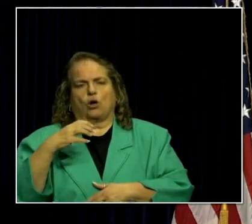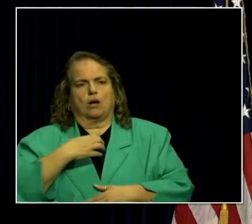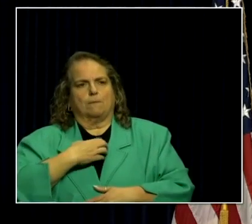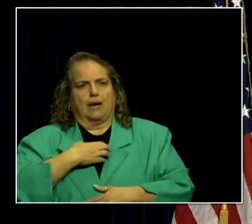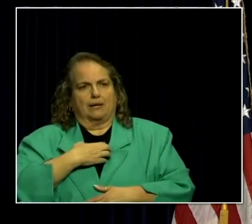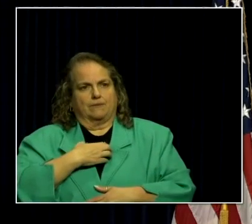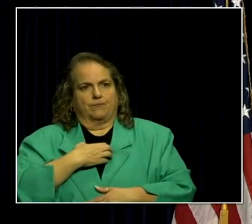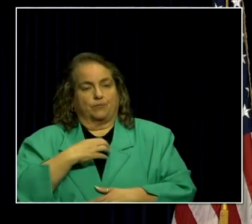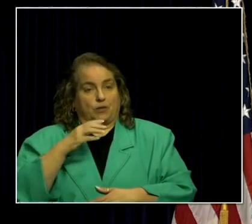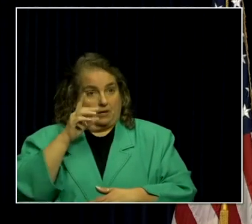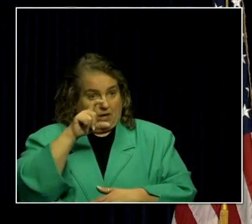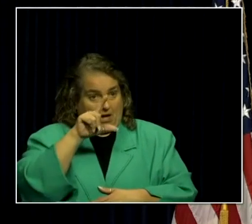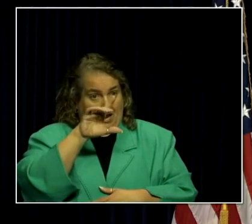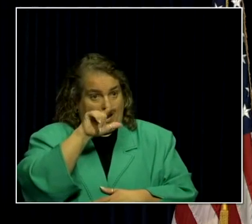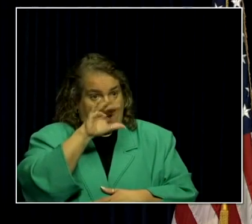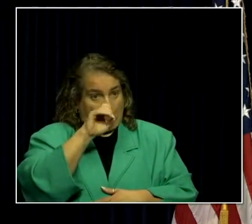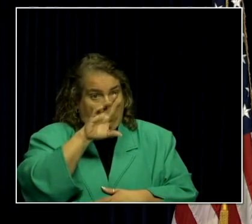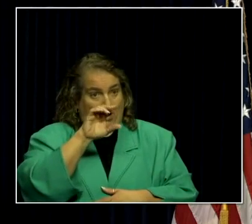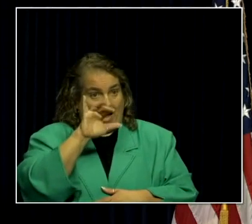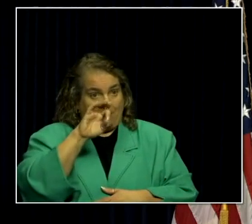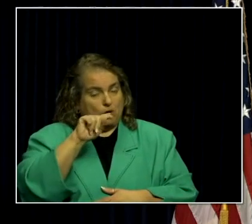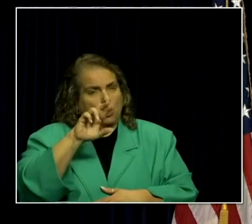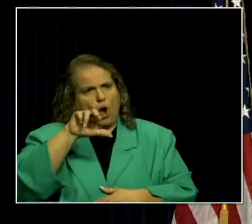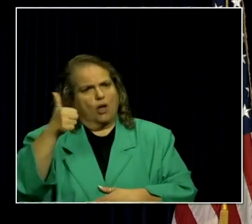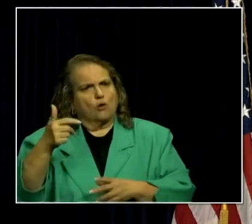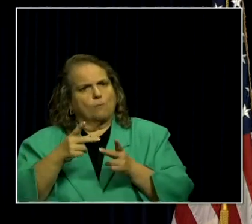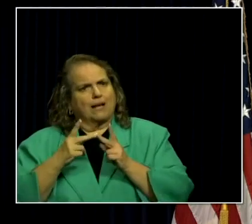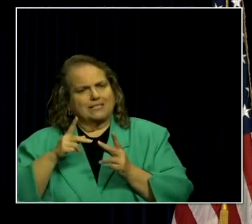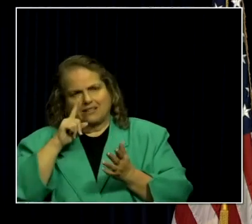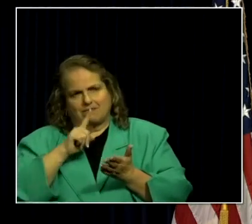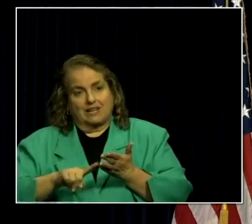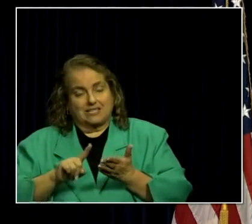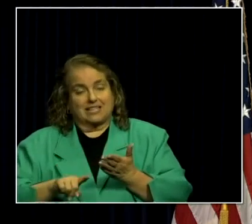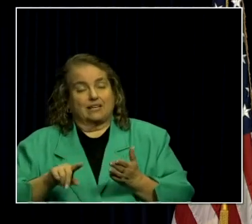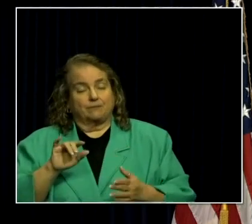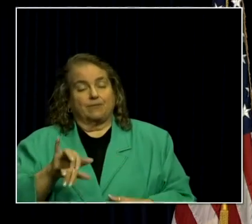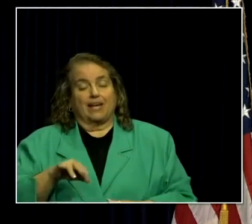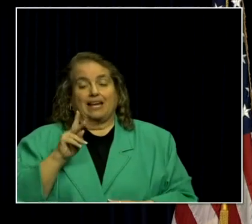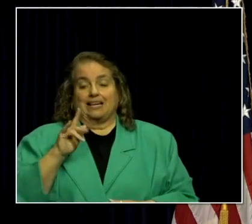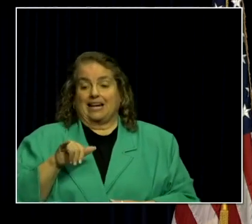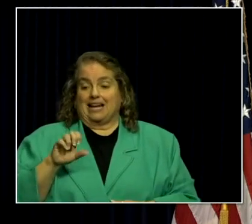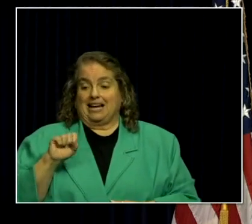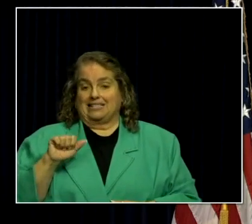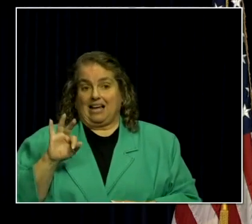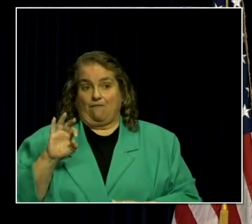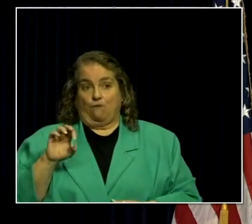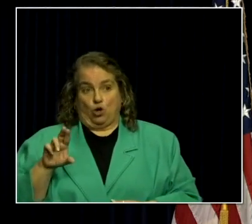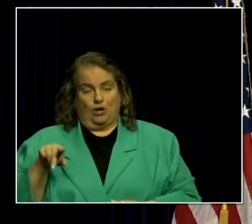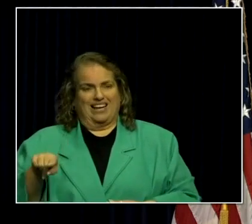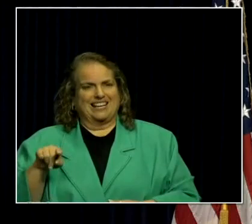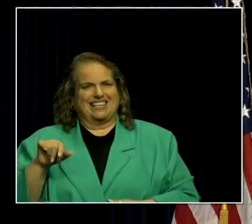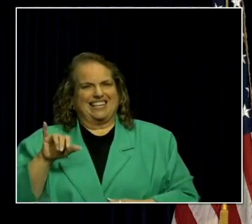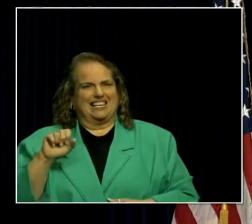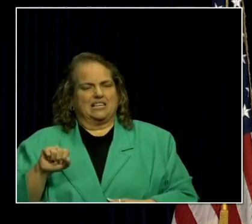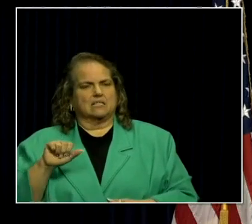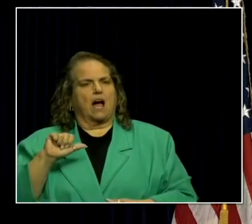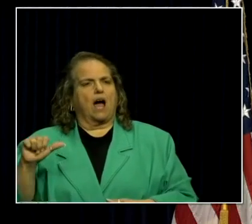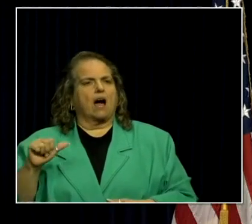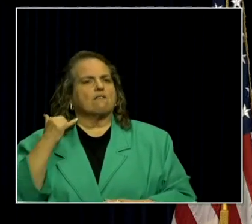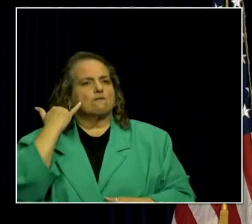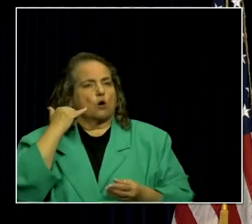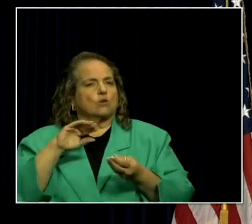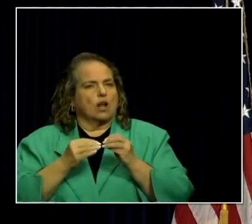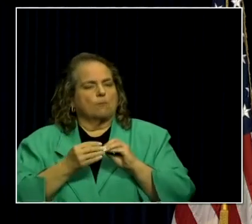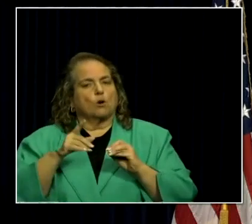Labor Cabinet or another entity investigate? So this is the number that we put out there just so that we could be informed if there were